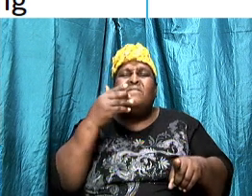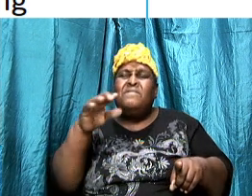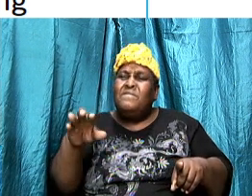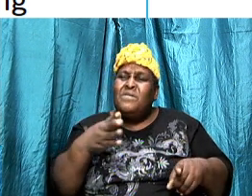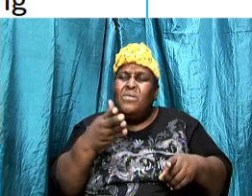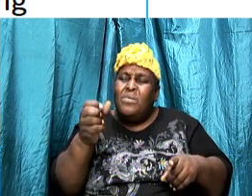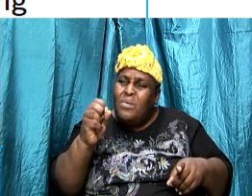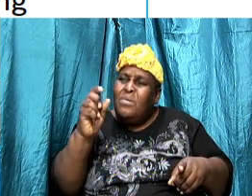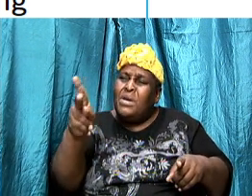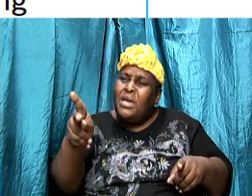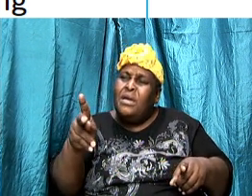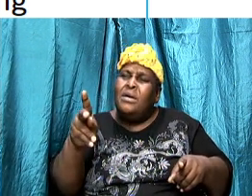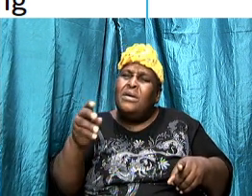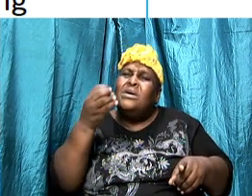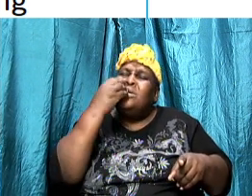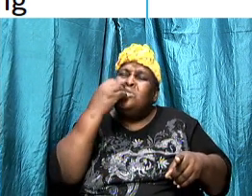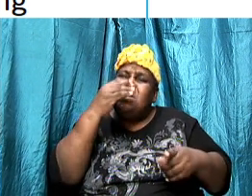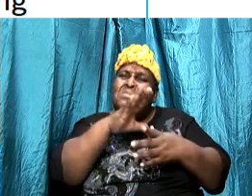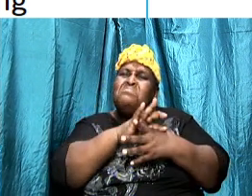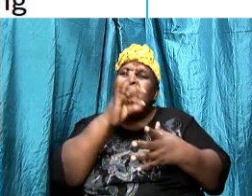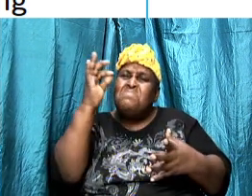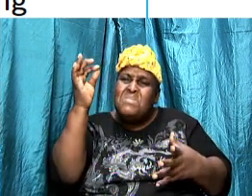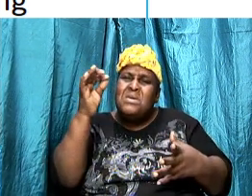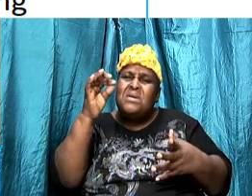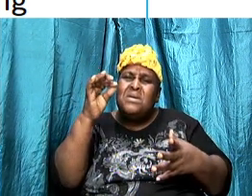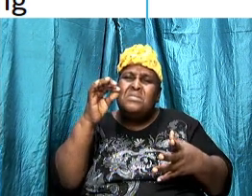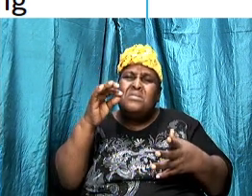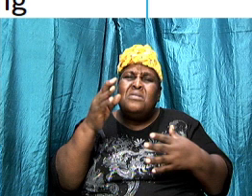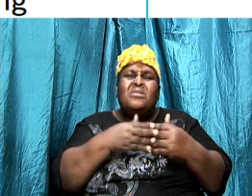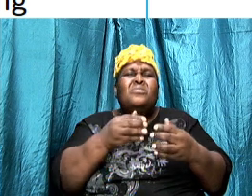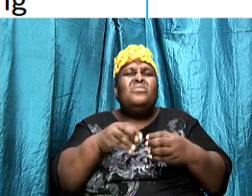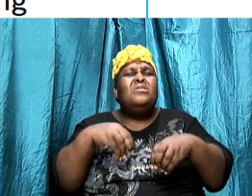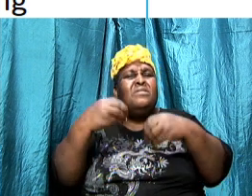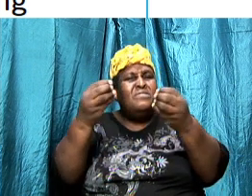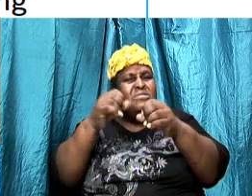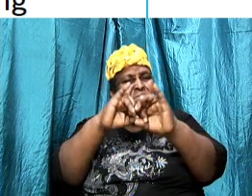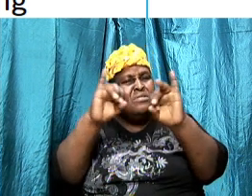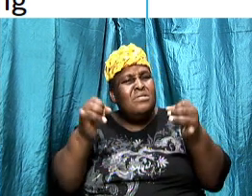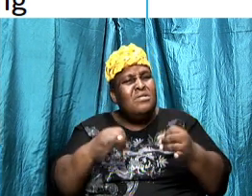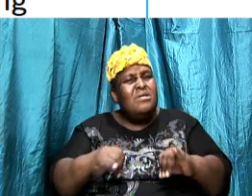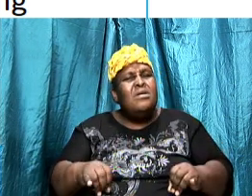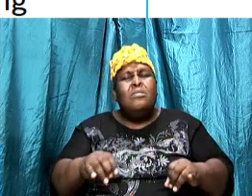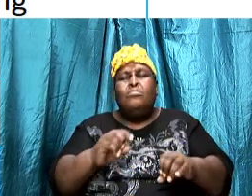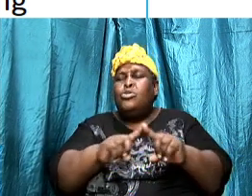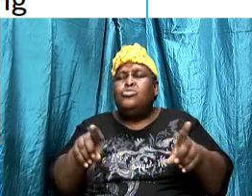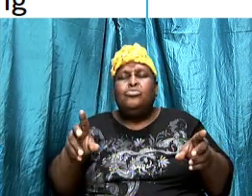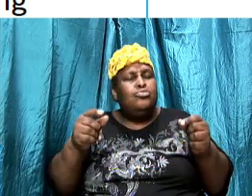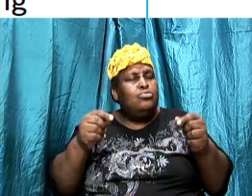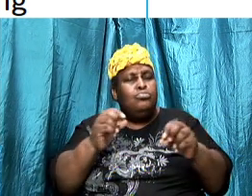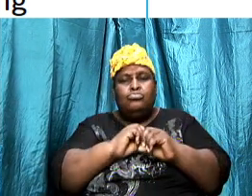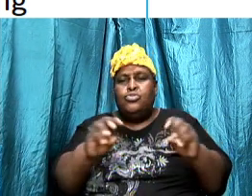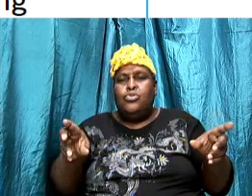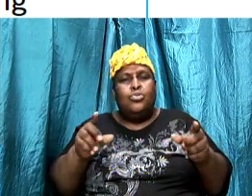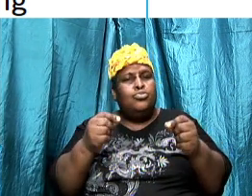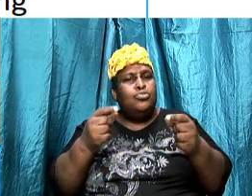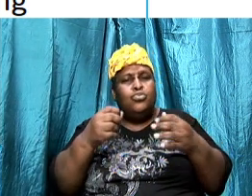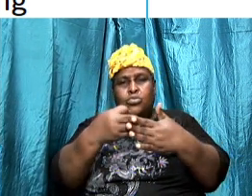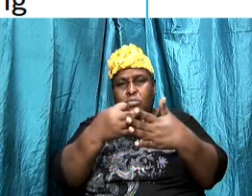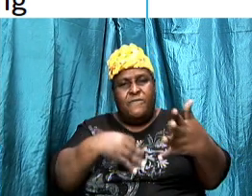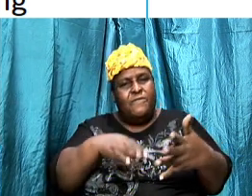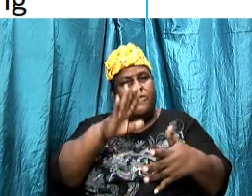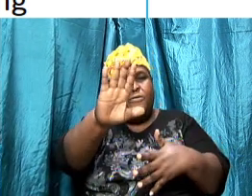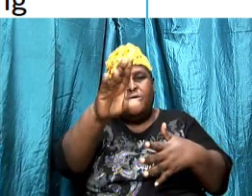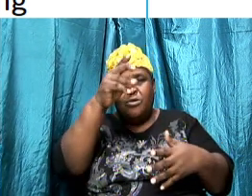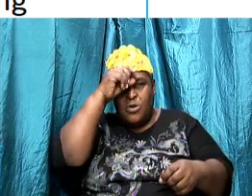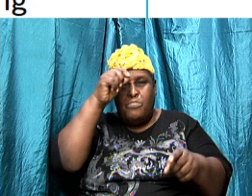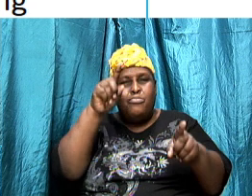your brother, because in doing it before your brother, and because your brother is weak and, you know, he's not as knowledgeable as you, you are destroying